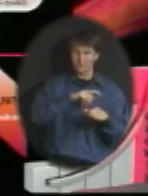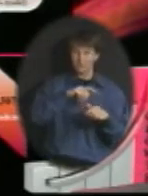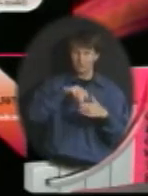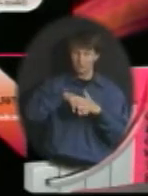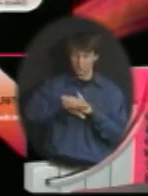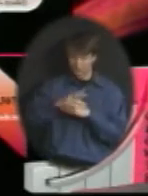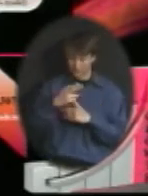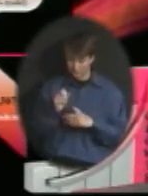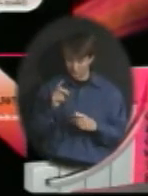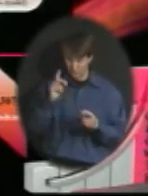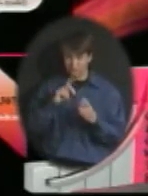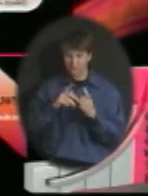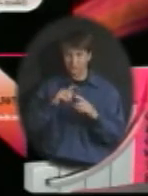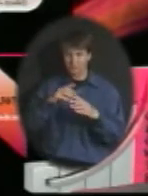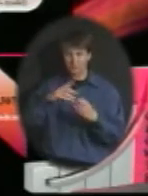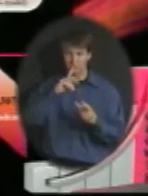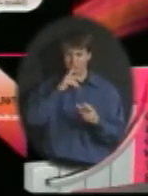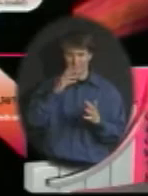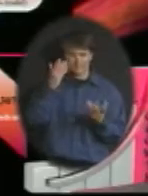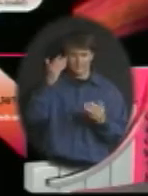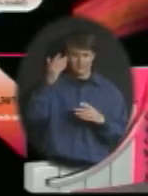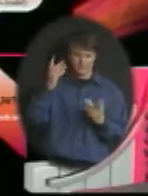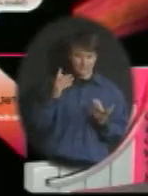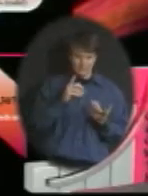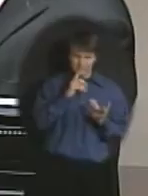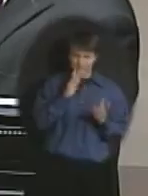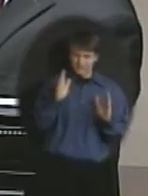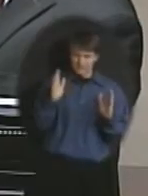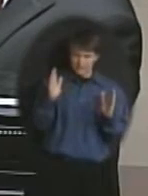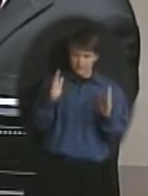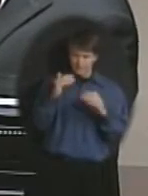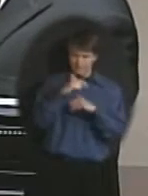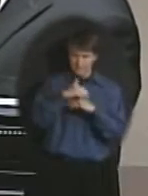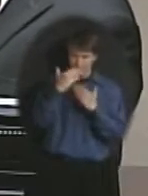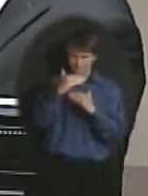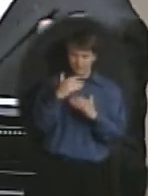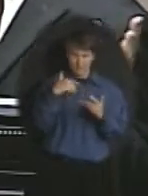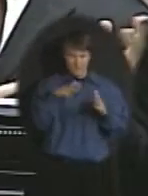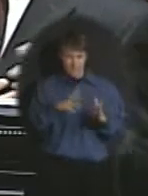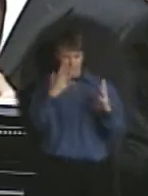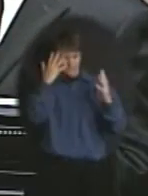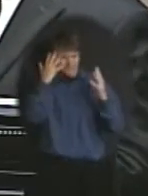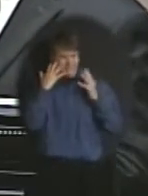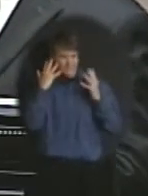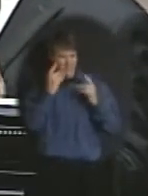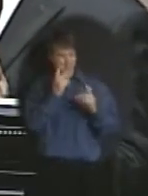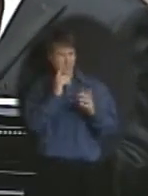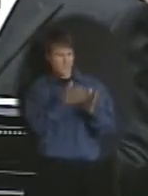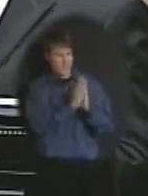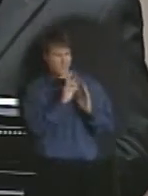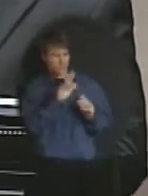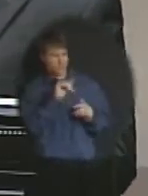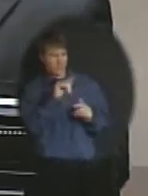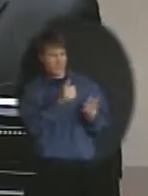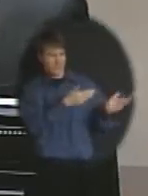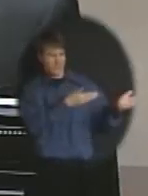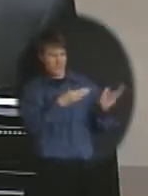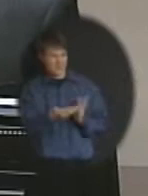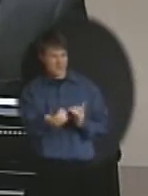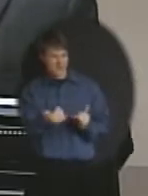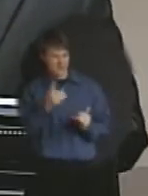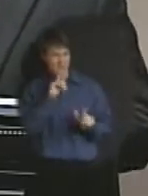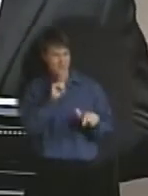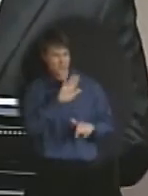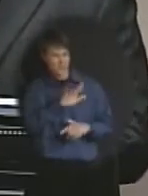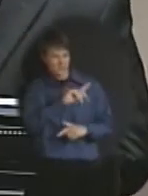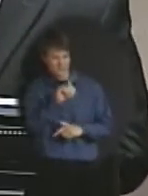it's open. So the window's kind of closing there. And I'll just let you soak that in while I ask Rita to come up and soak in take some